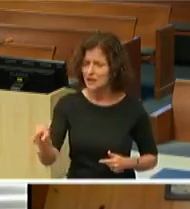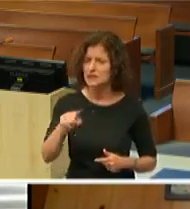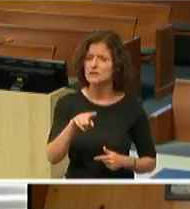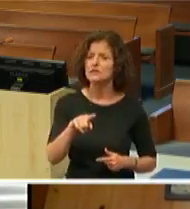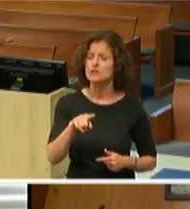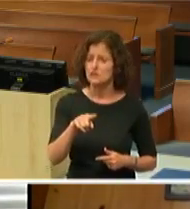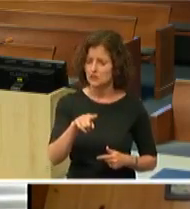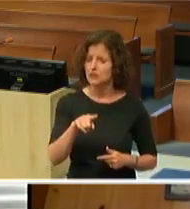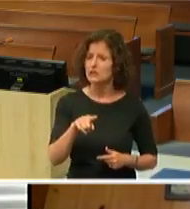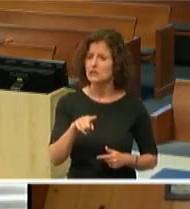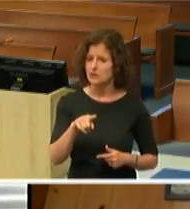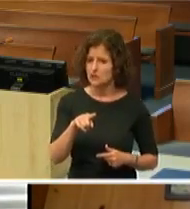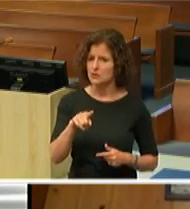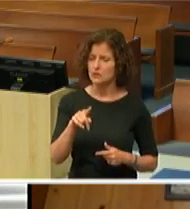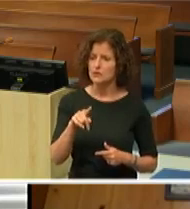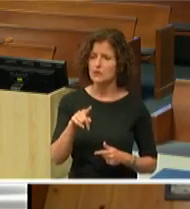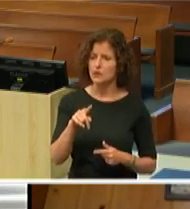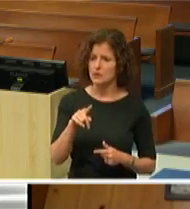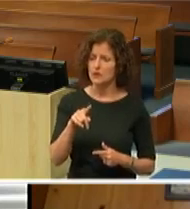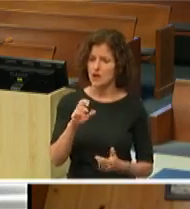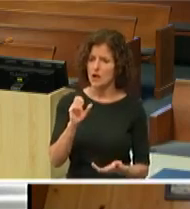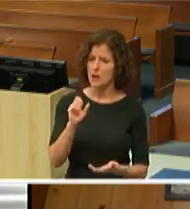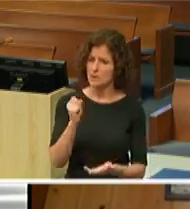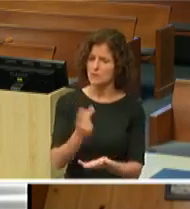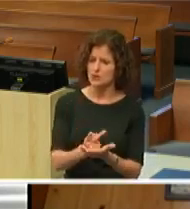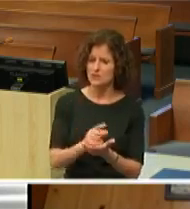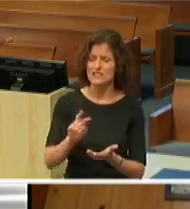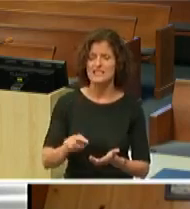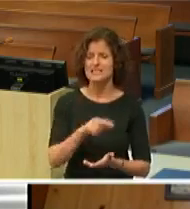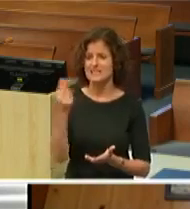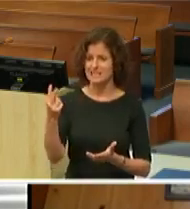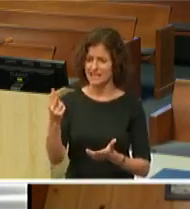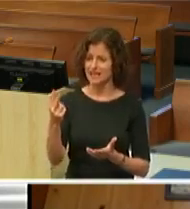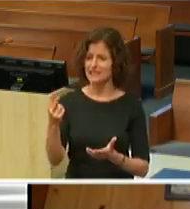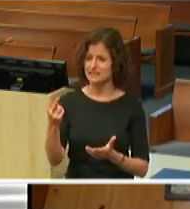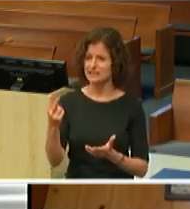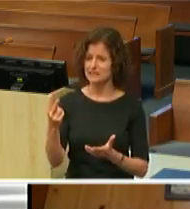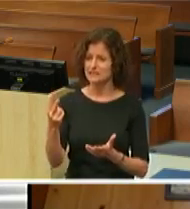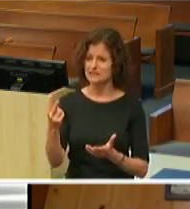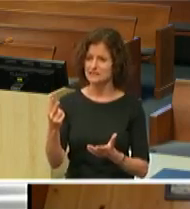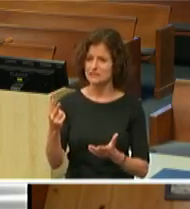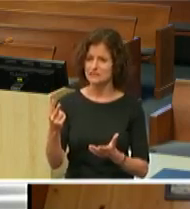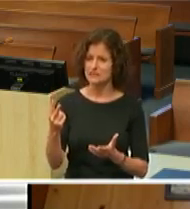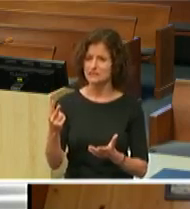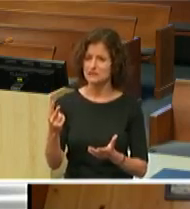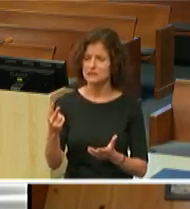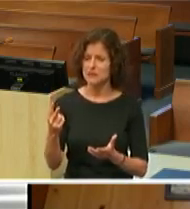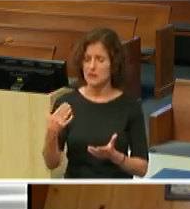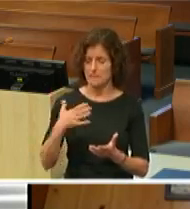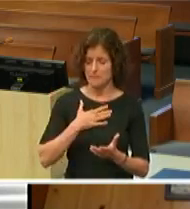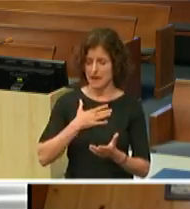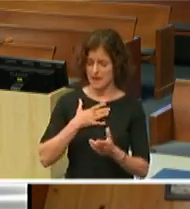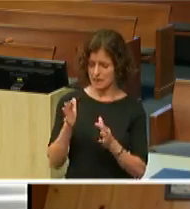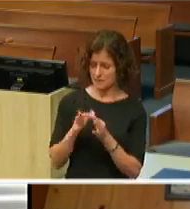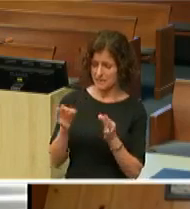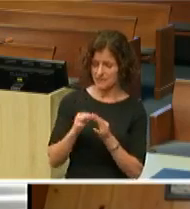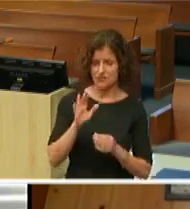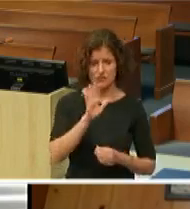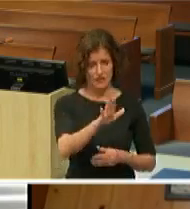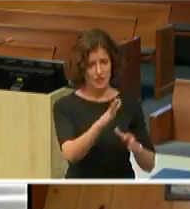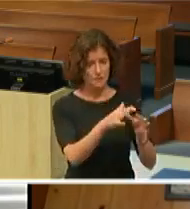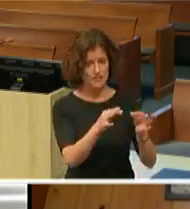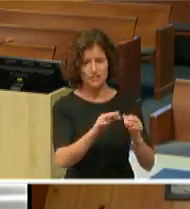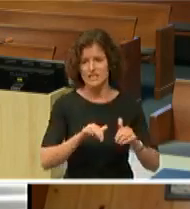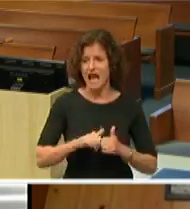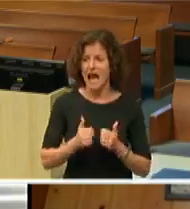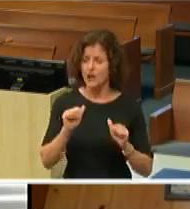Touch a second farm share event, which I think is great. You know, my message and their message to us is, how